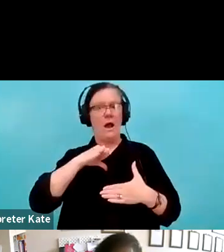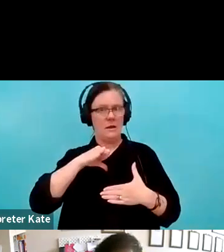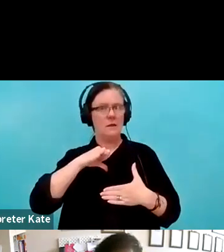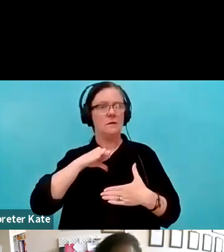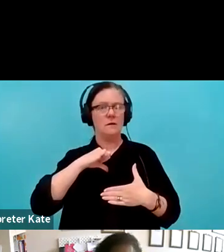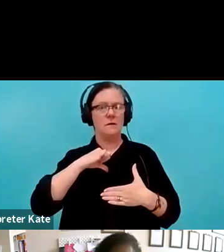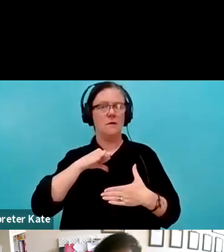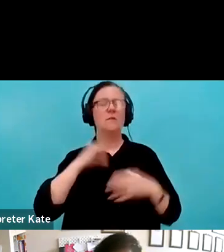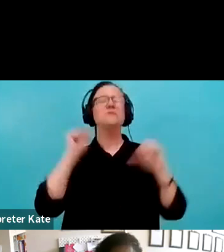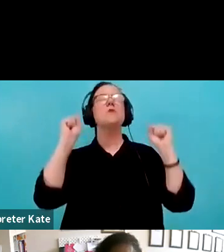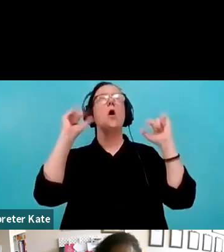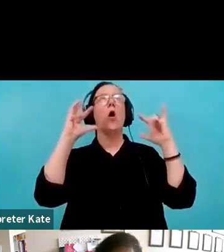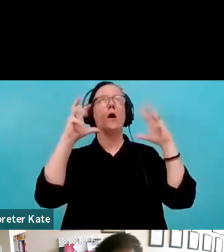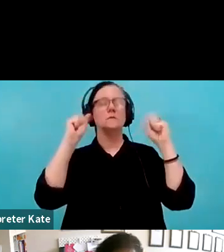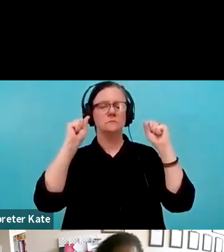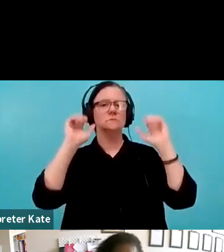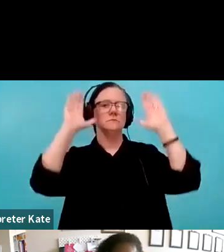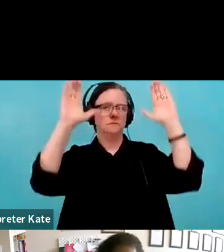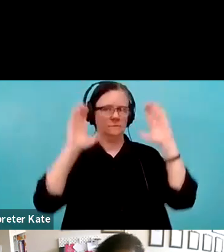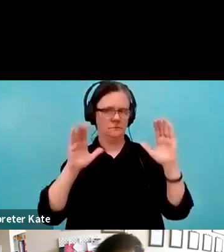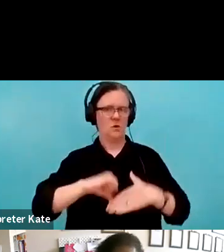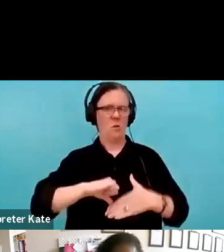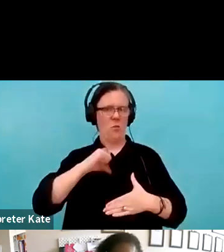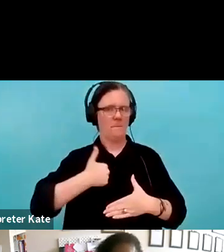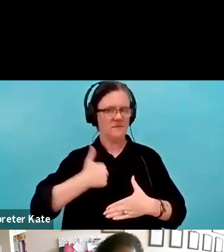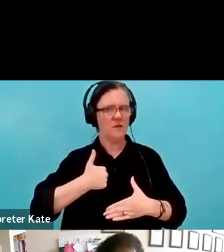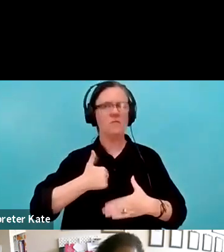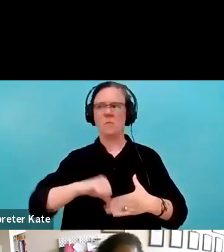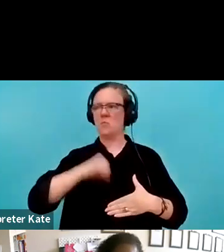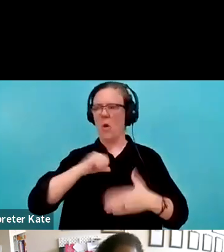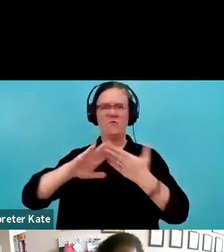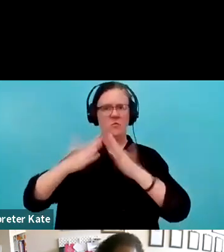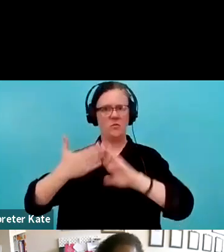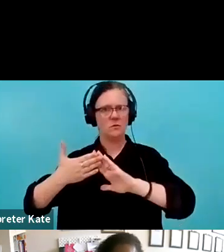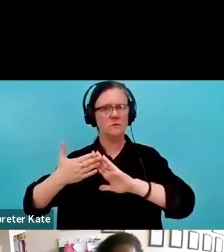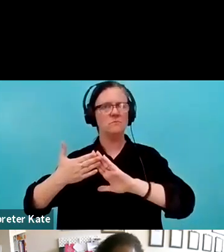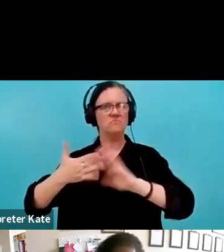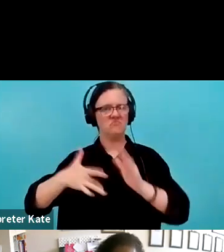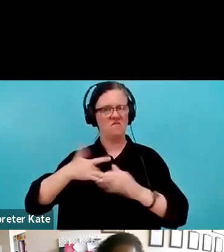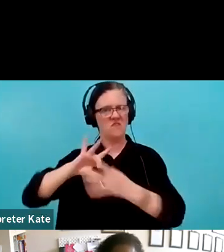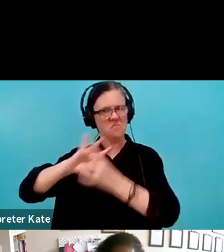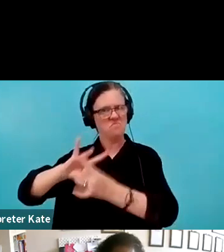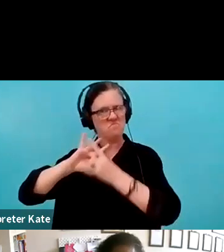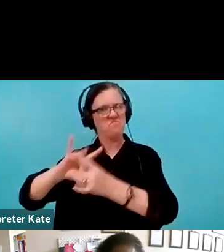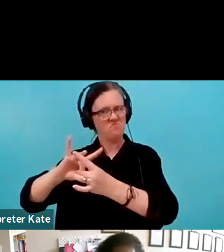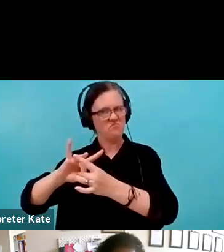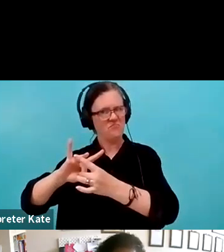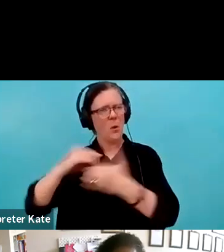an awesome thing to have pride in your community and to feel this connection. And I